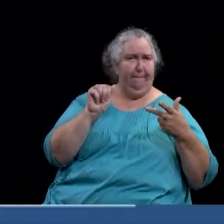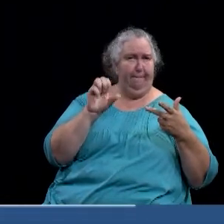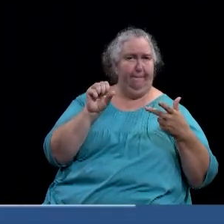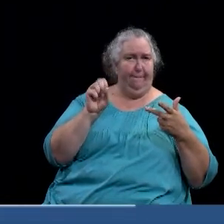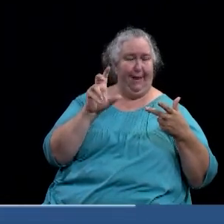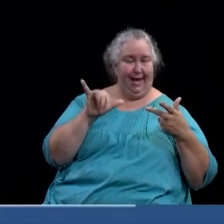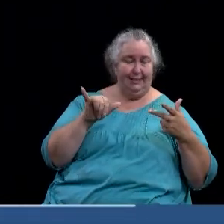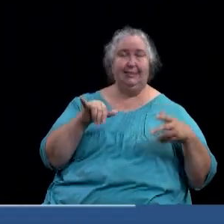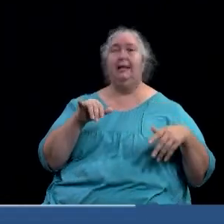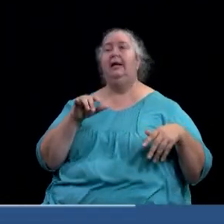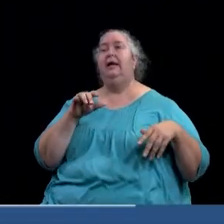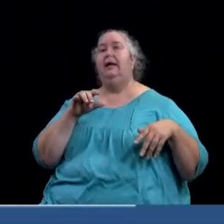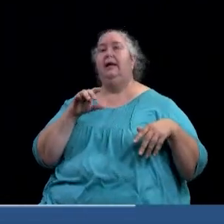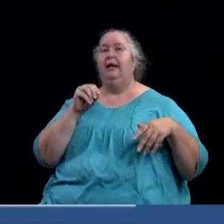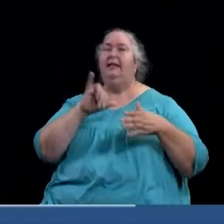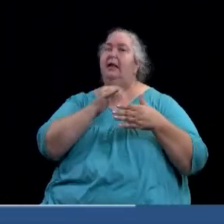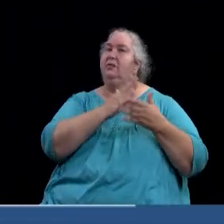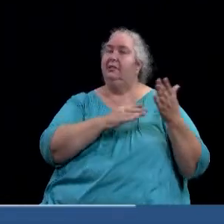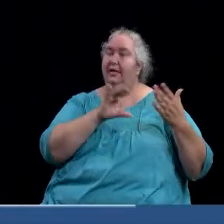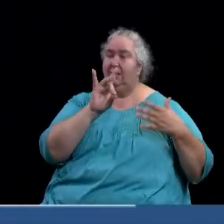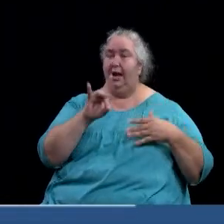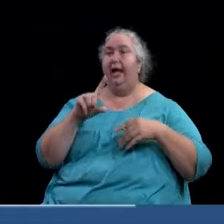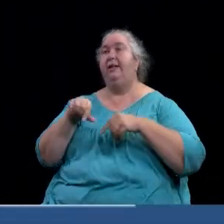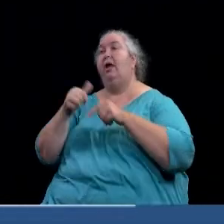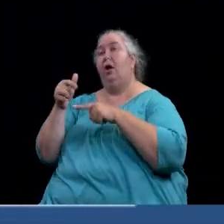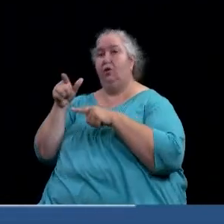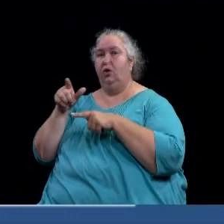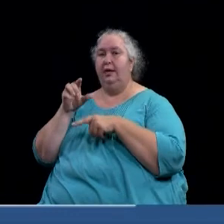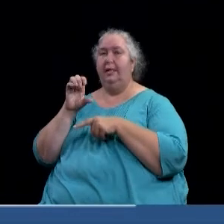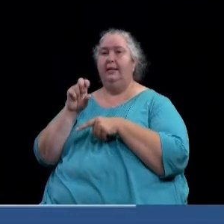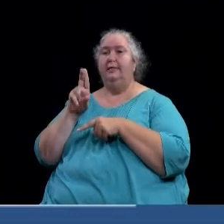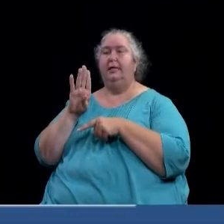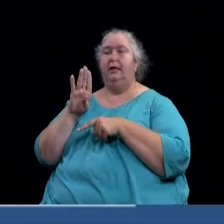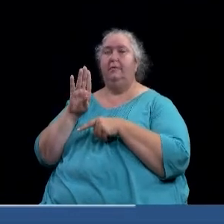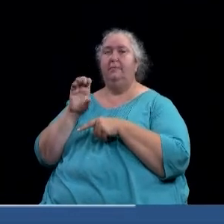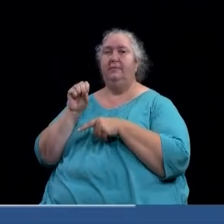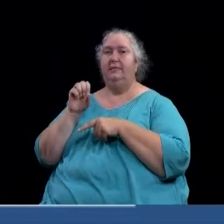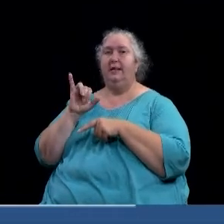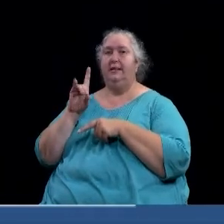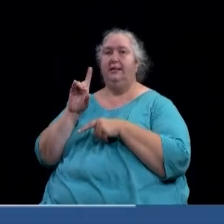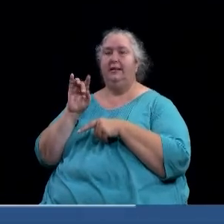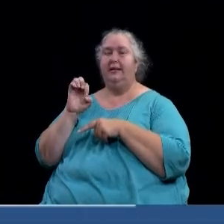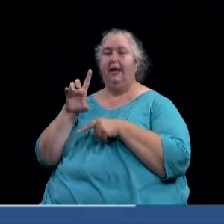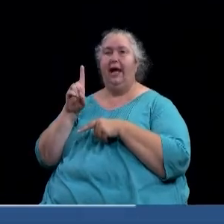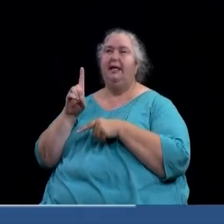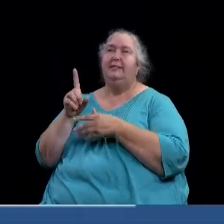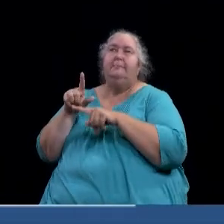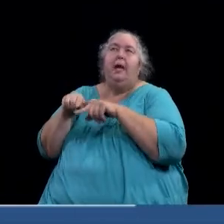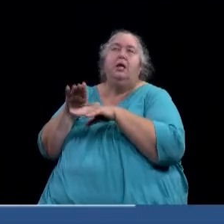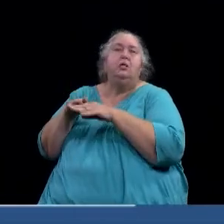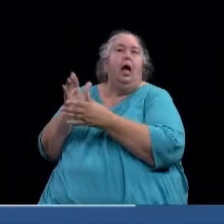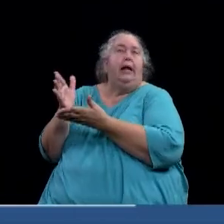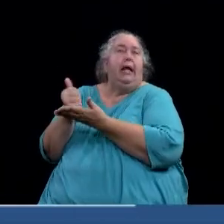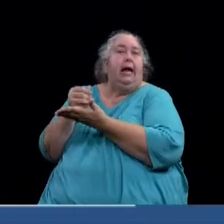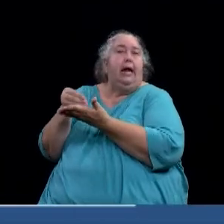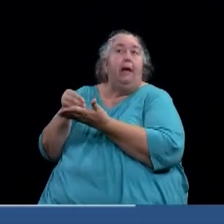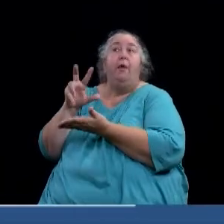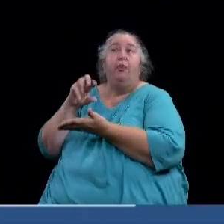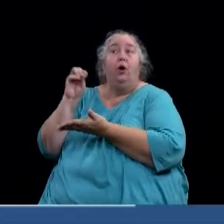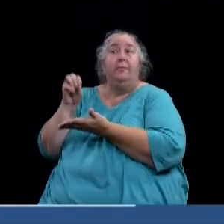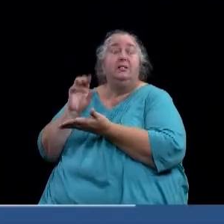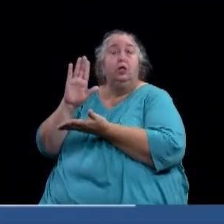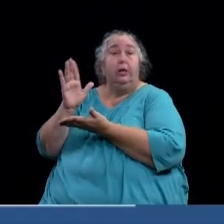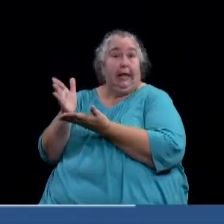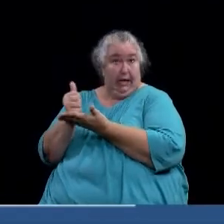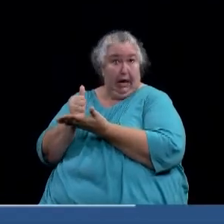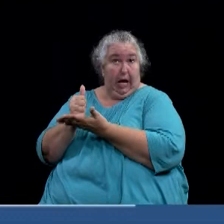a subsidized housing based on someone's income at 30% of their income. And Section 8 is also based at